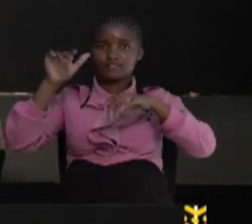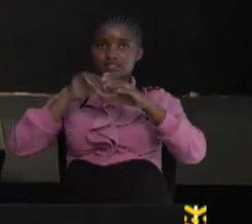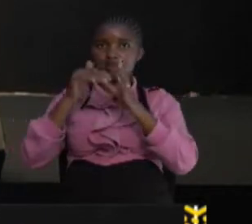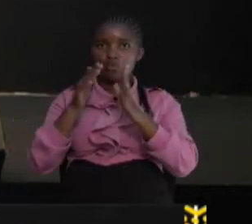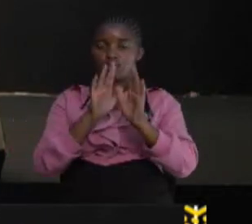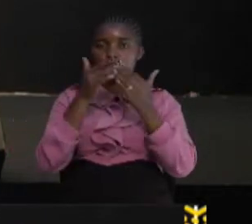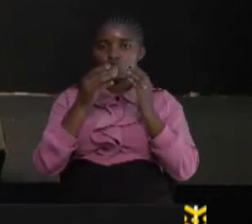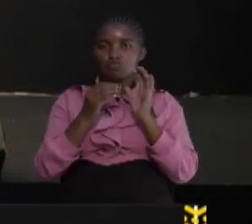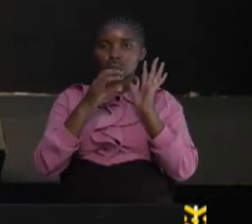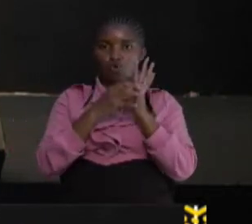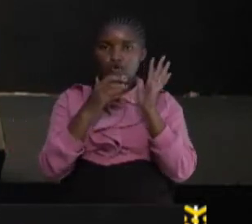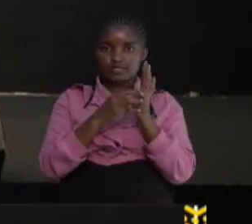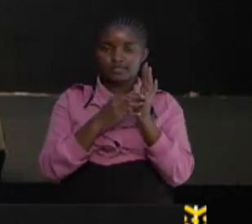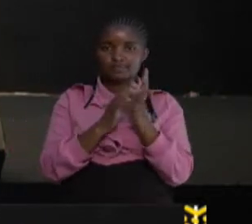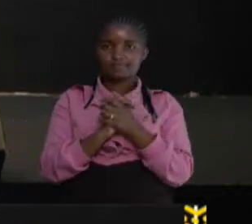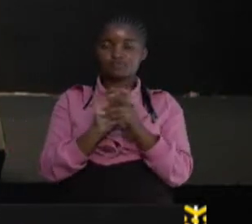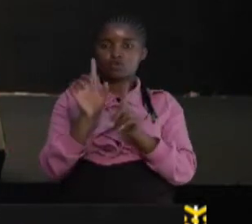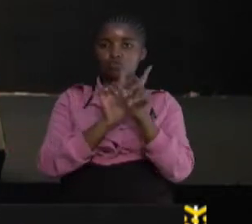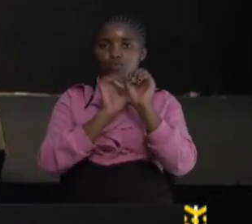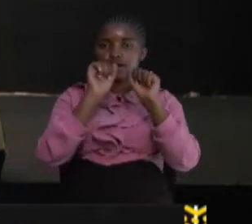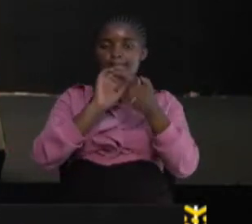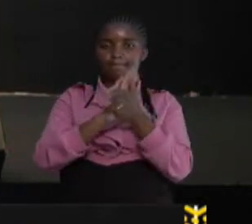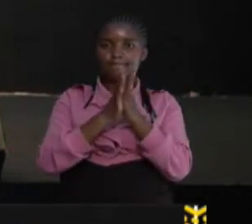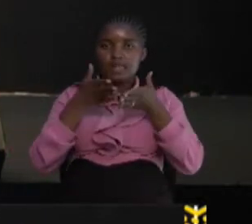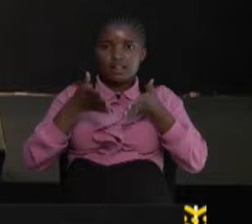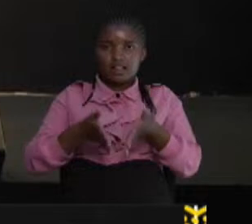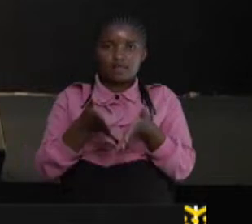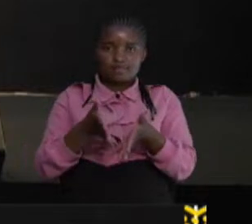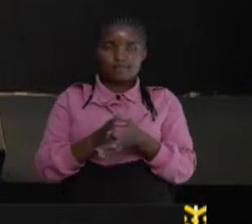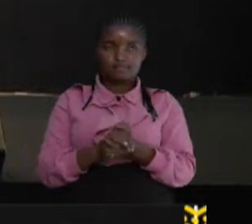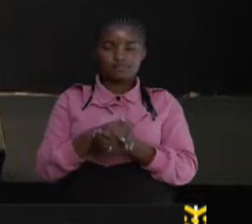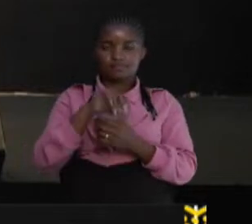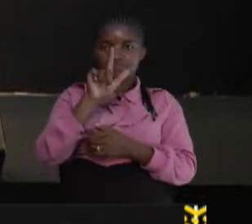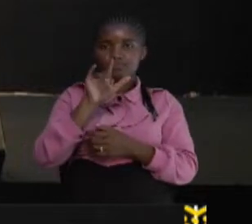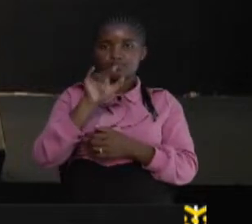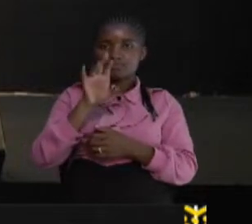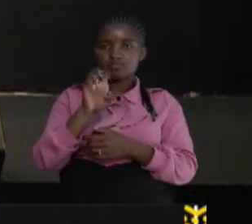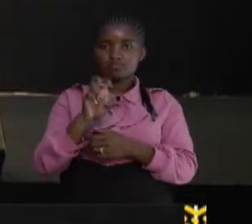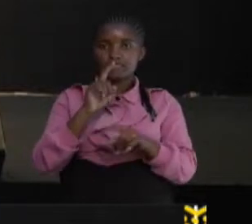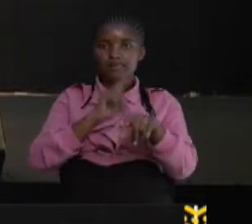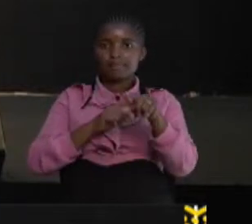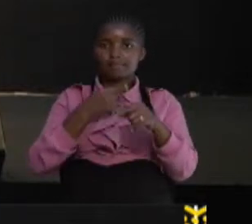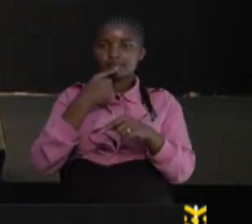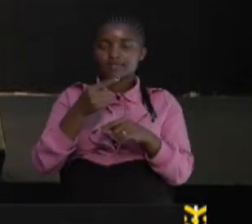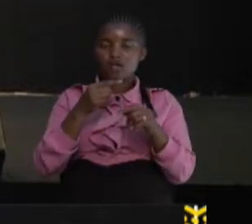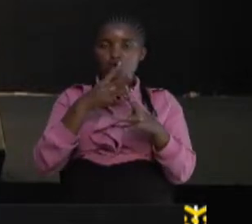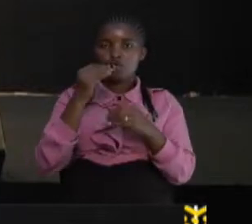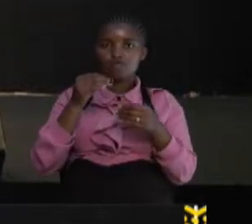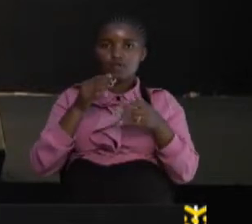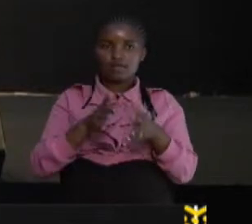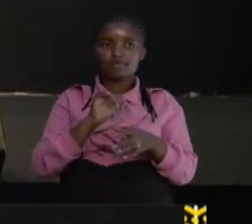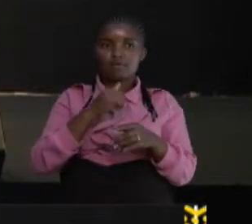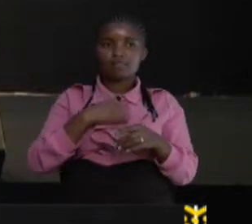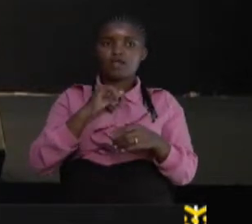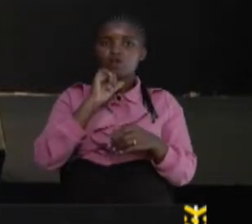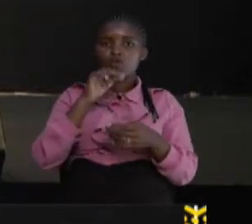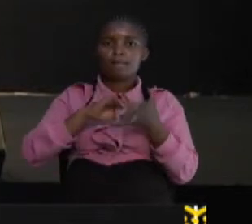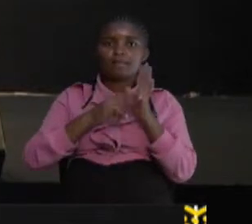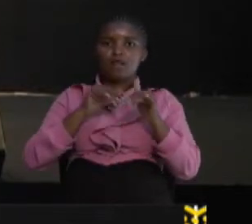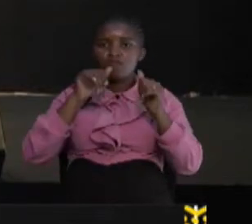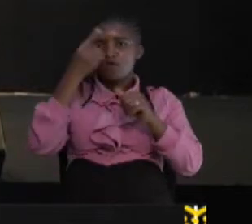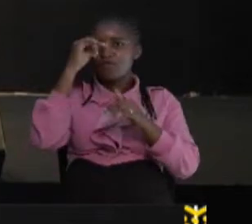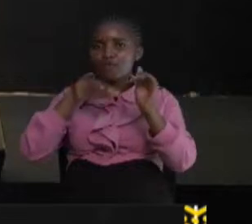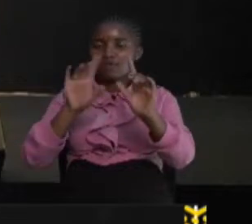out, all right? You can also go live, all right? So when I say go live, I don't mean follow for follow. I